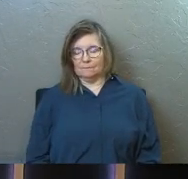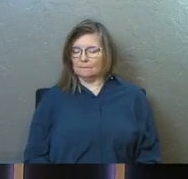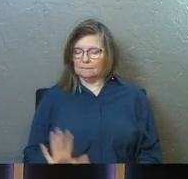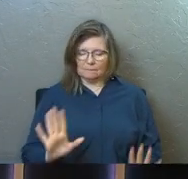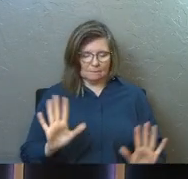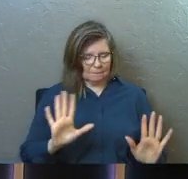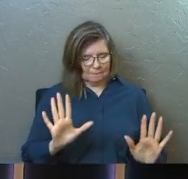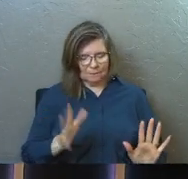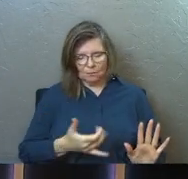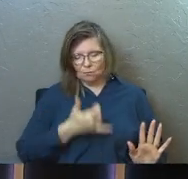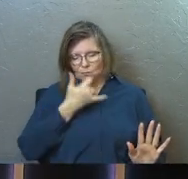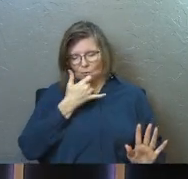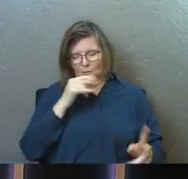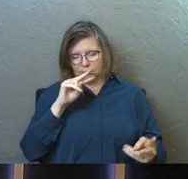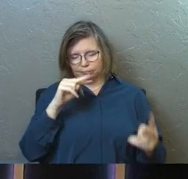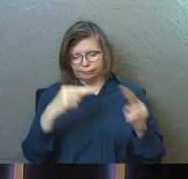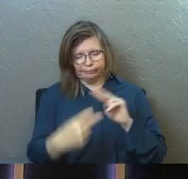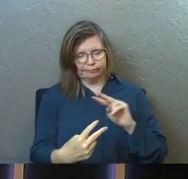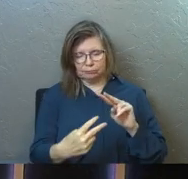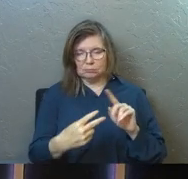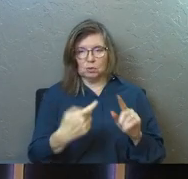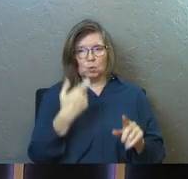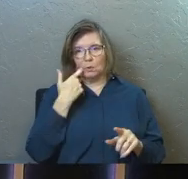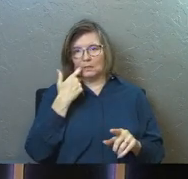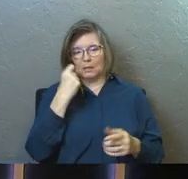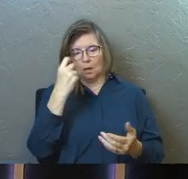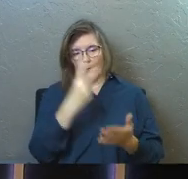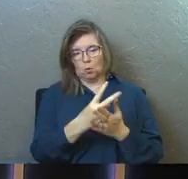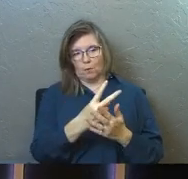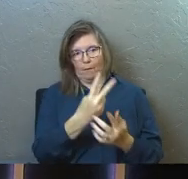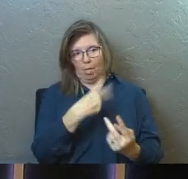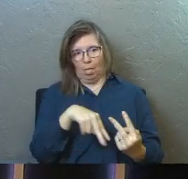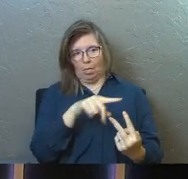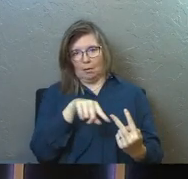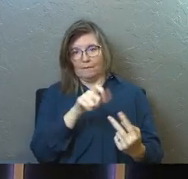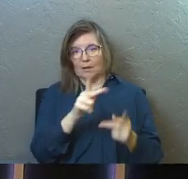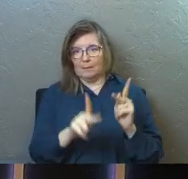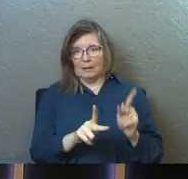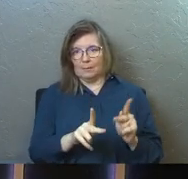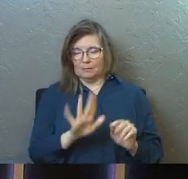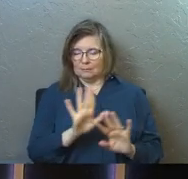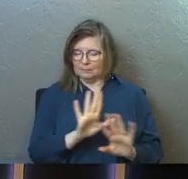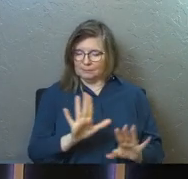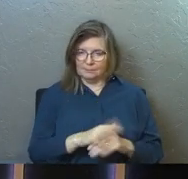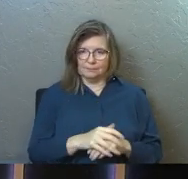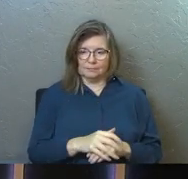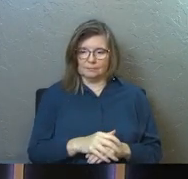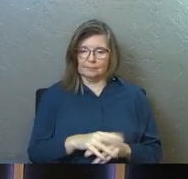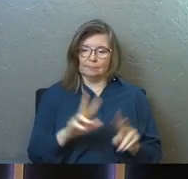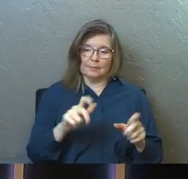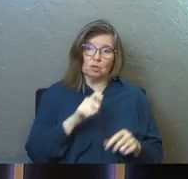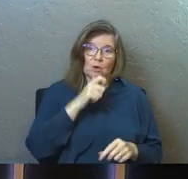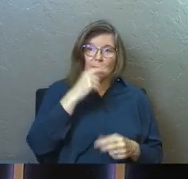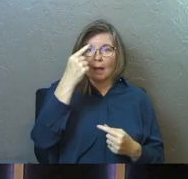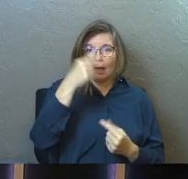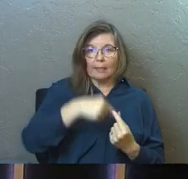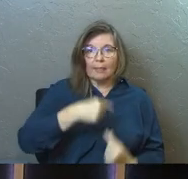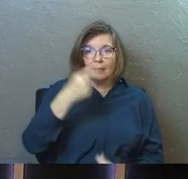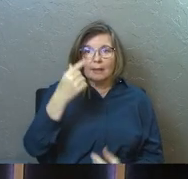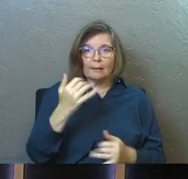That's addicted to the approval of others. You are not thin enough. You don't make enough